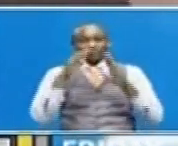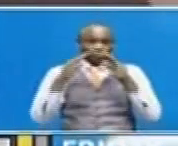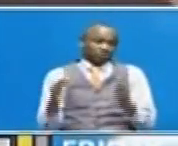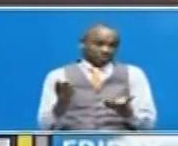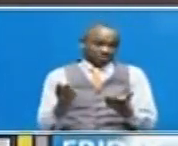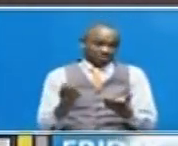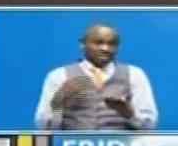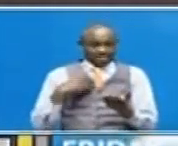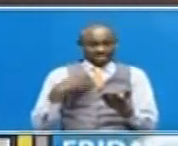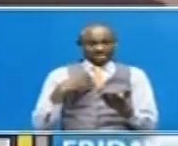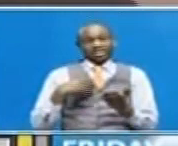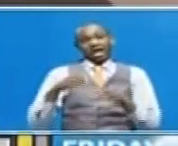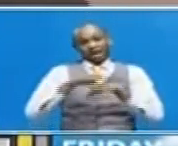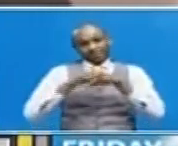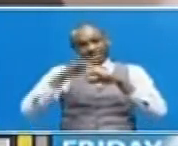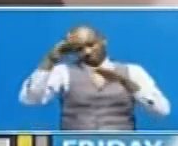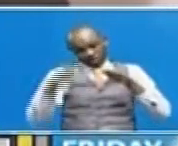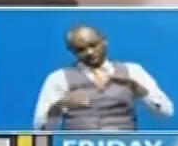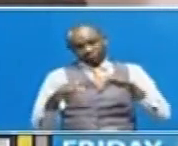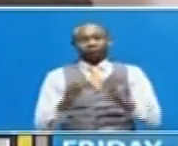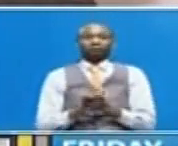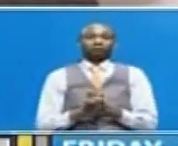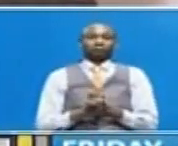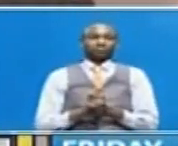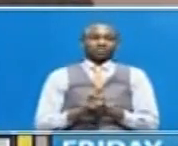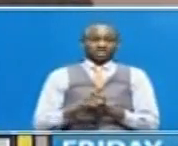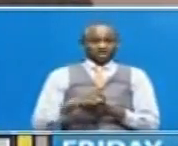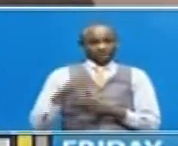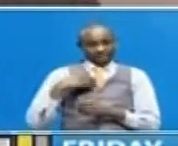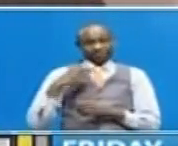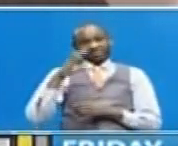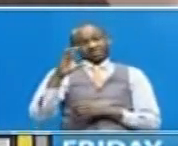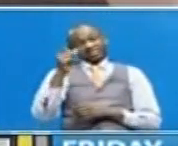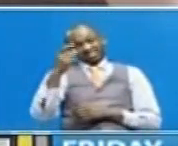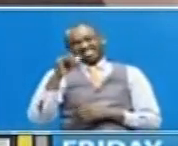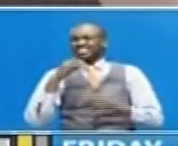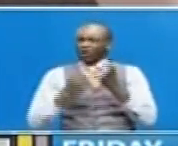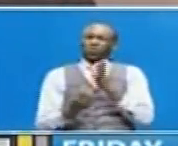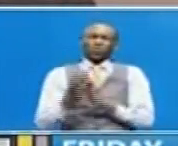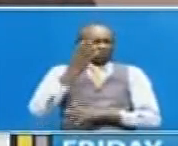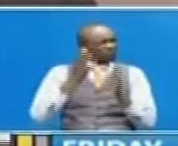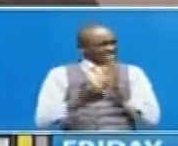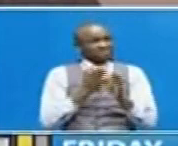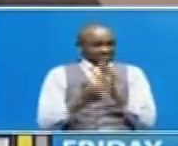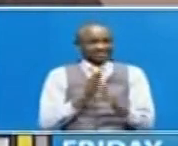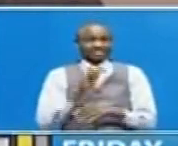in sub-Saharan Africa. Our cities are growing very fast,